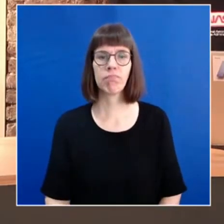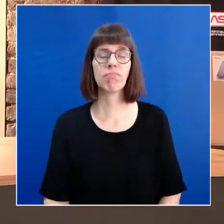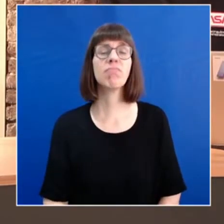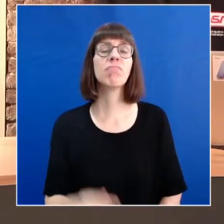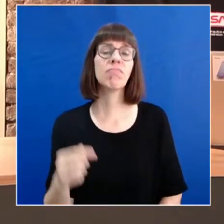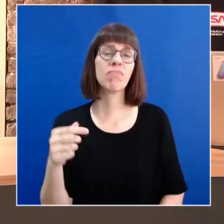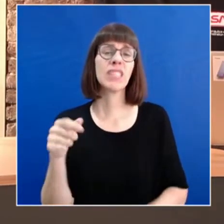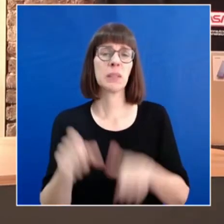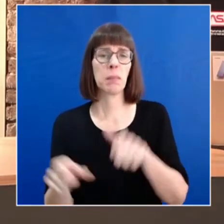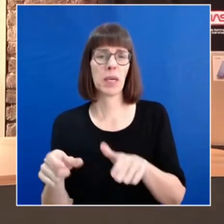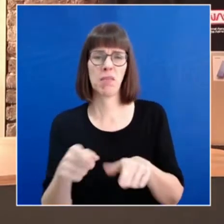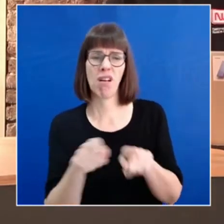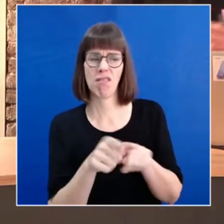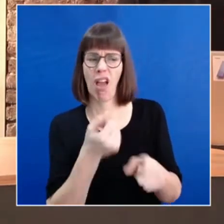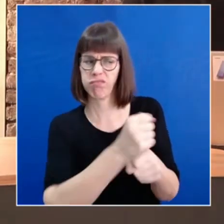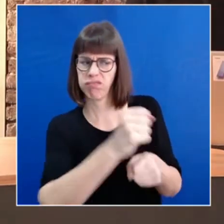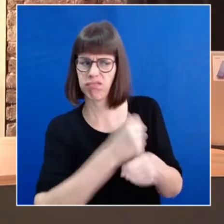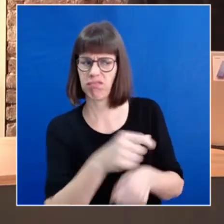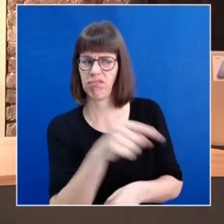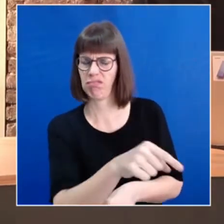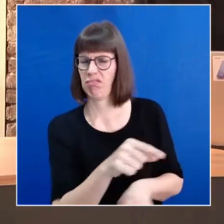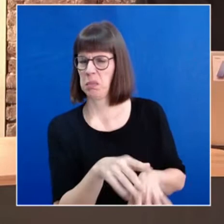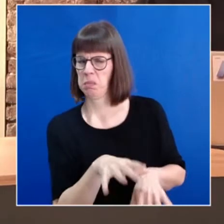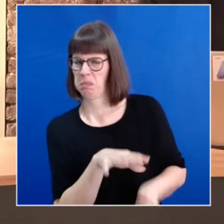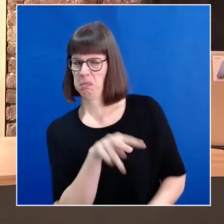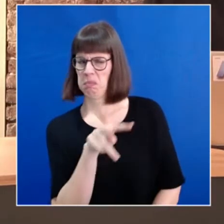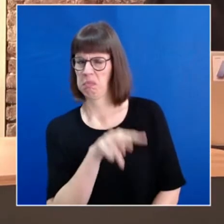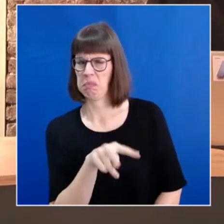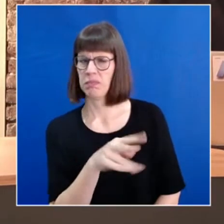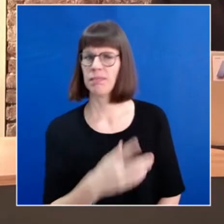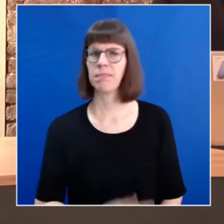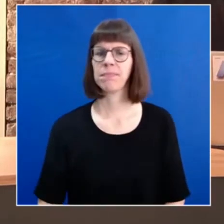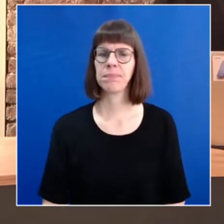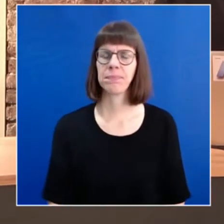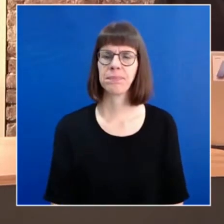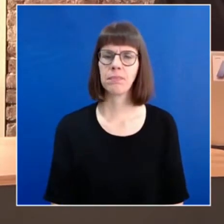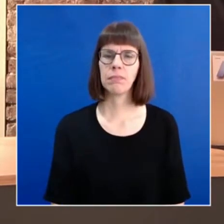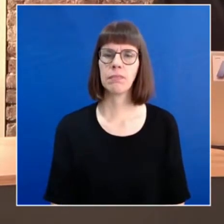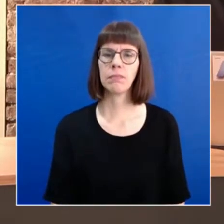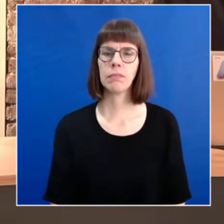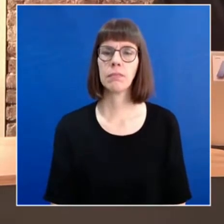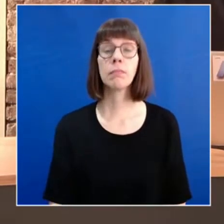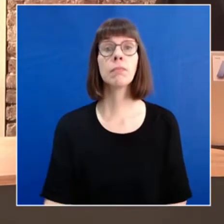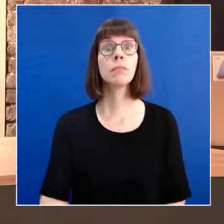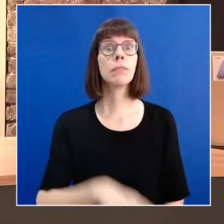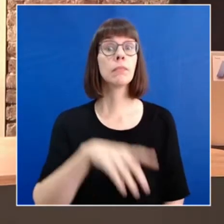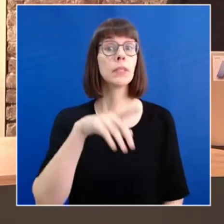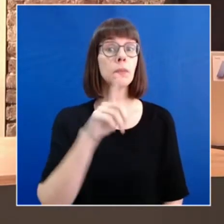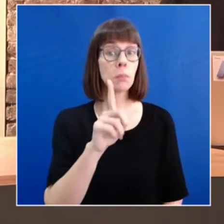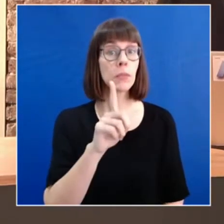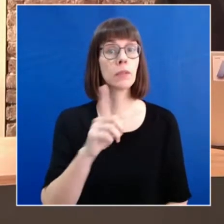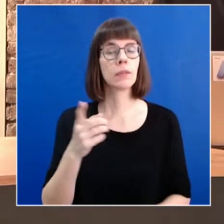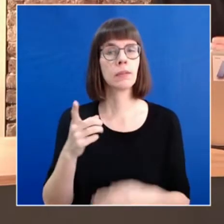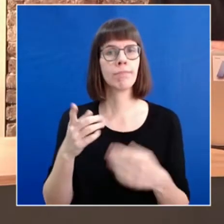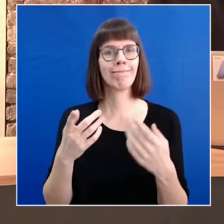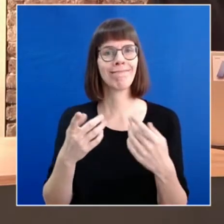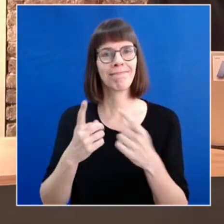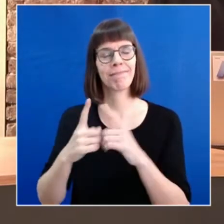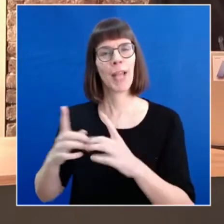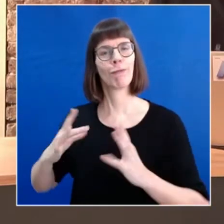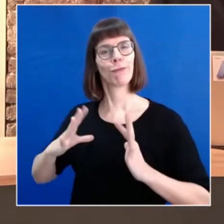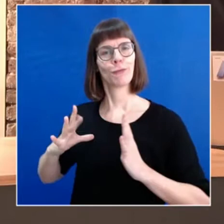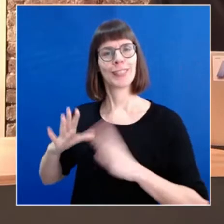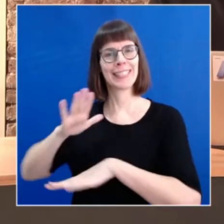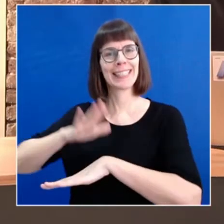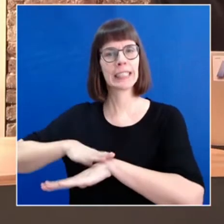being worked. So, fortunately, David has also free time. And in free time, he draws